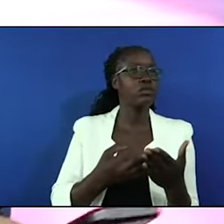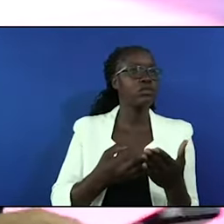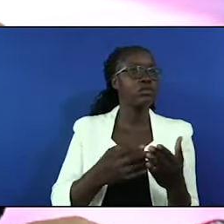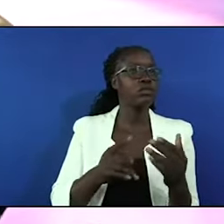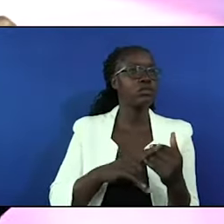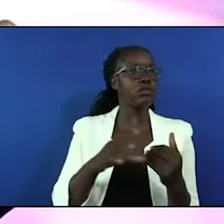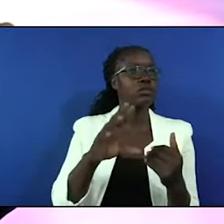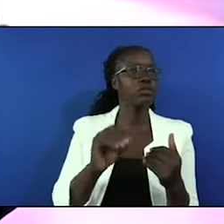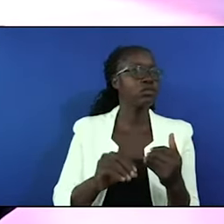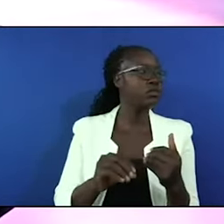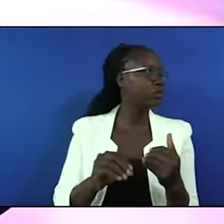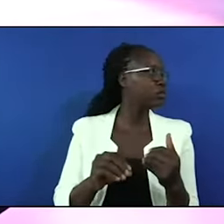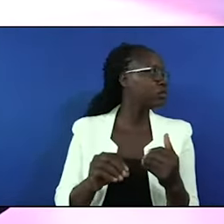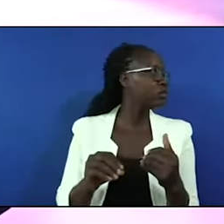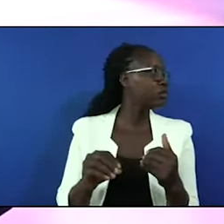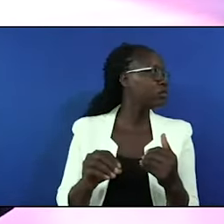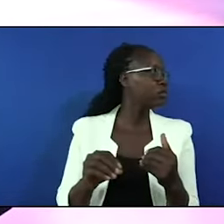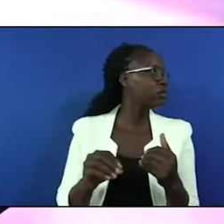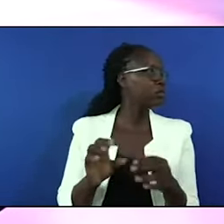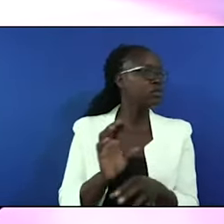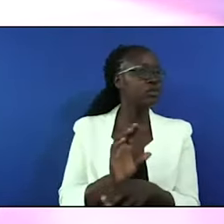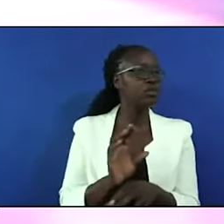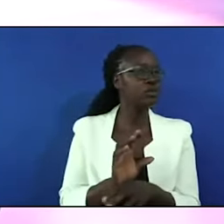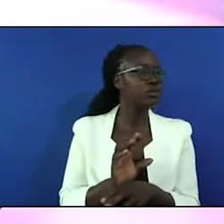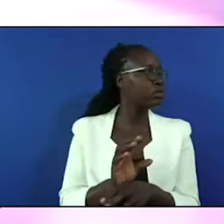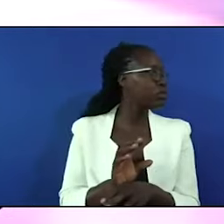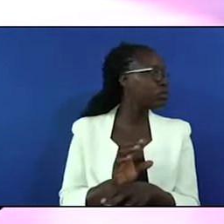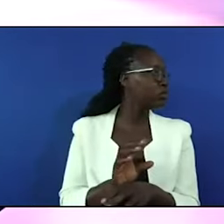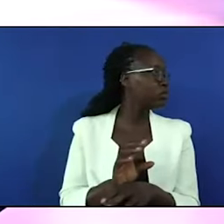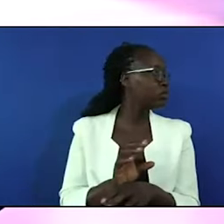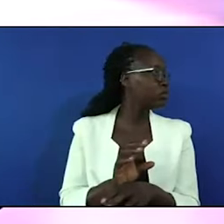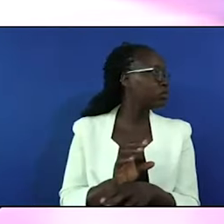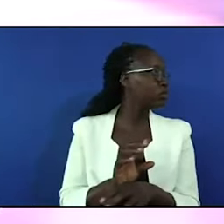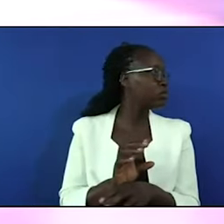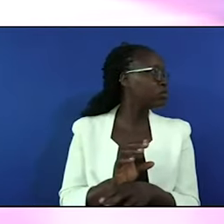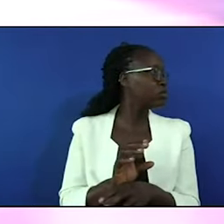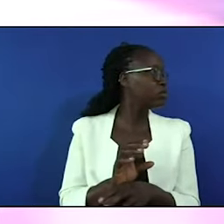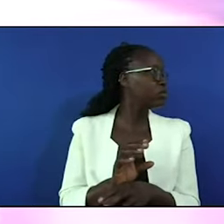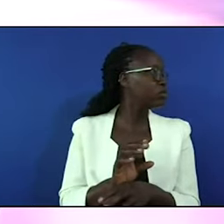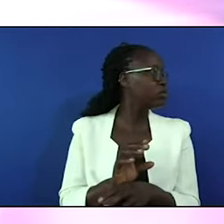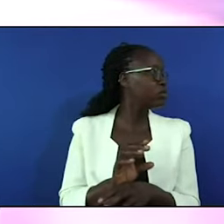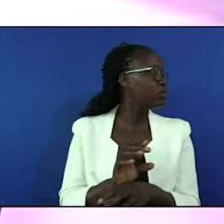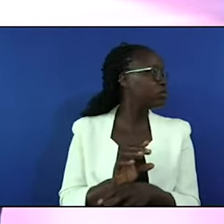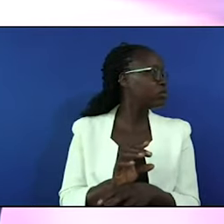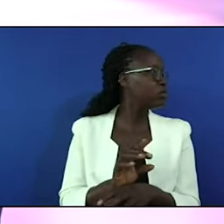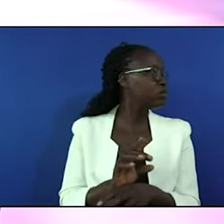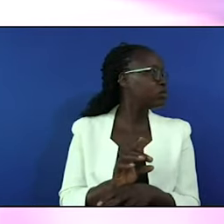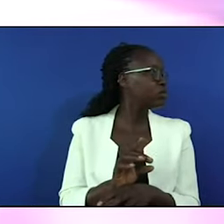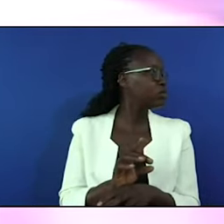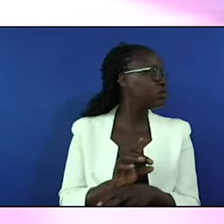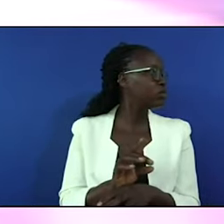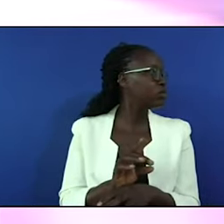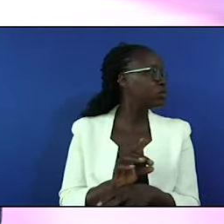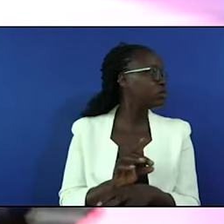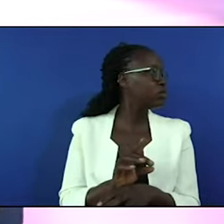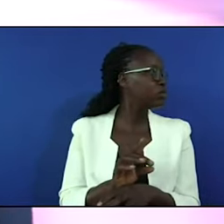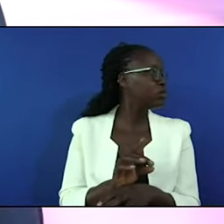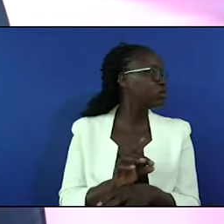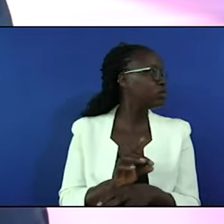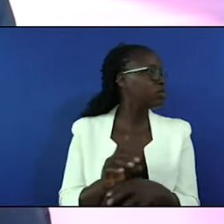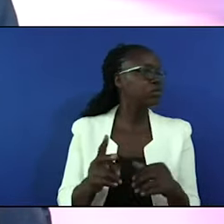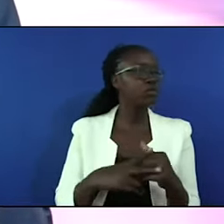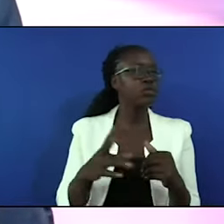650 went to the church, local church, 650. And 750. And